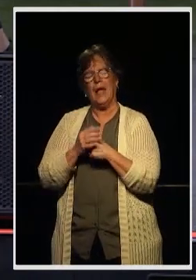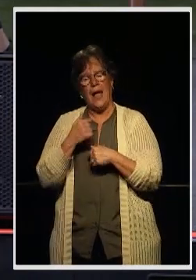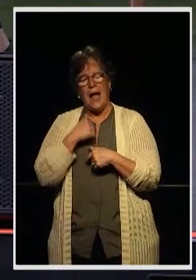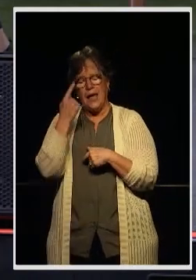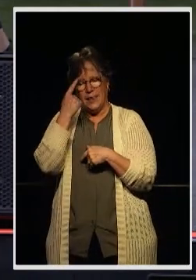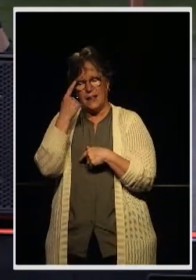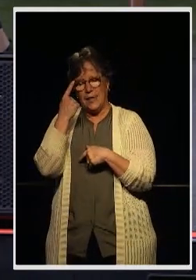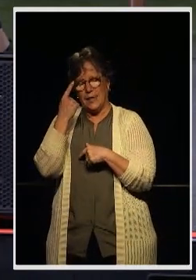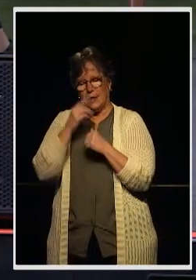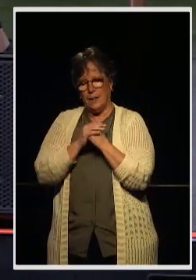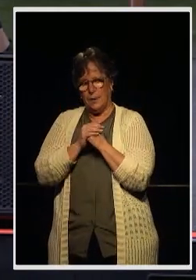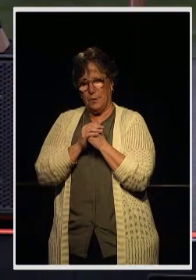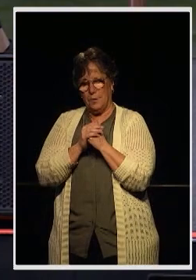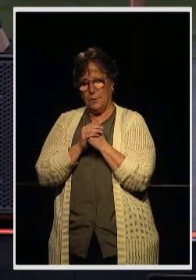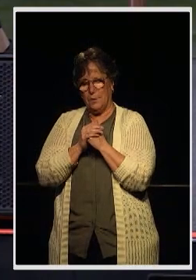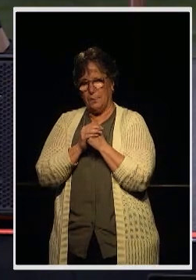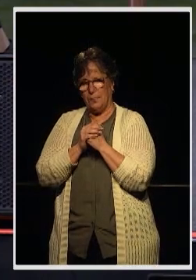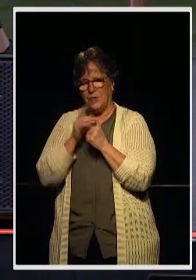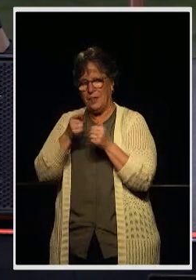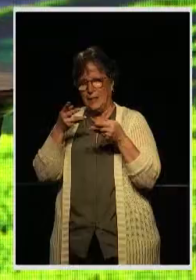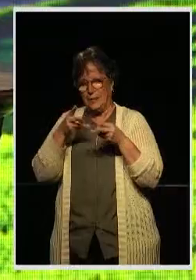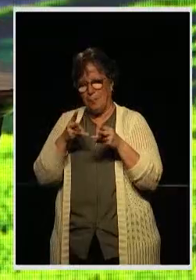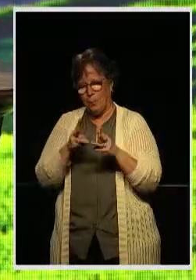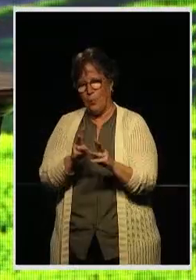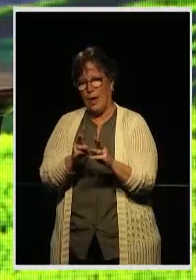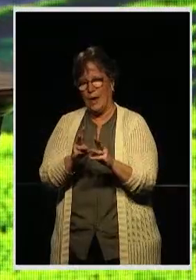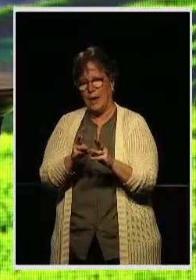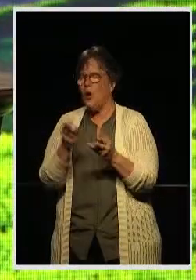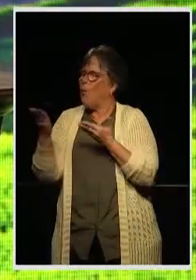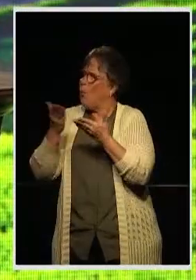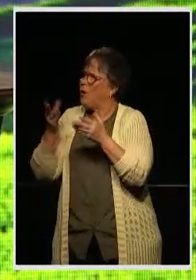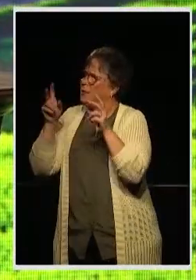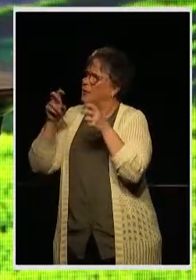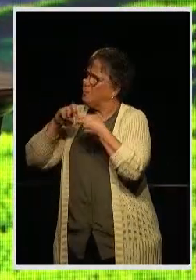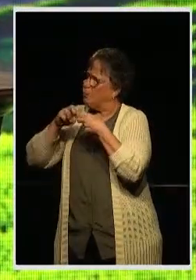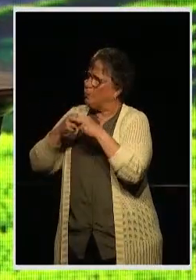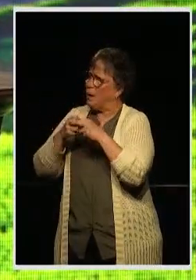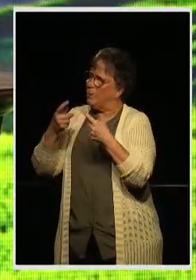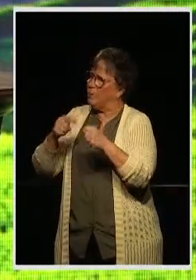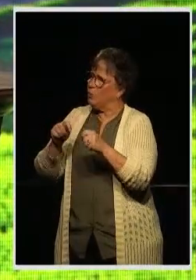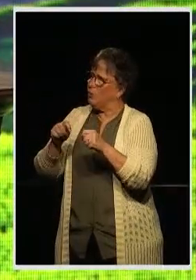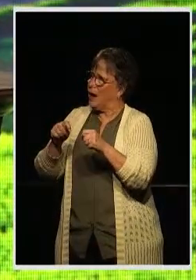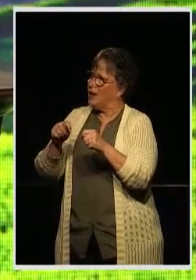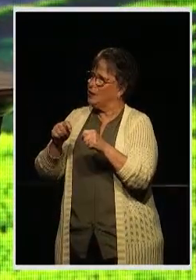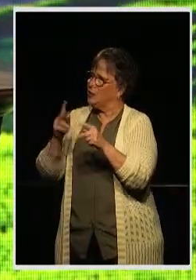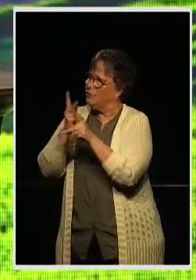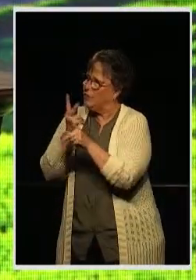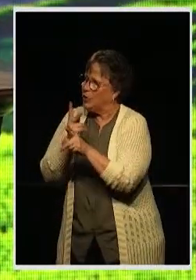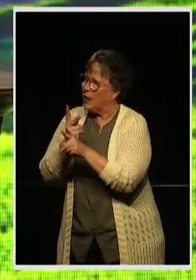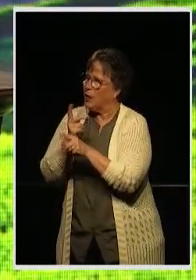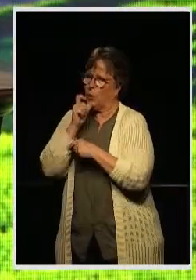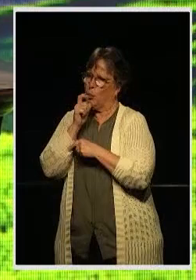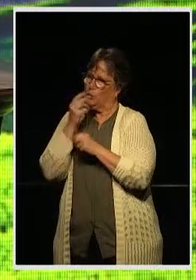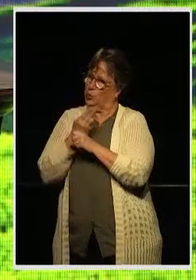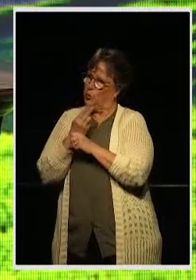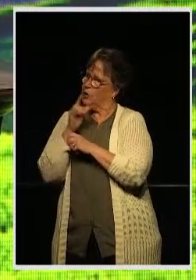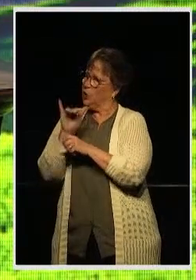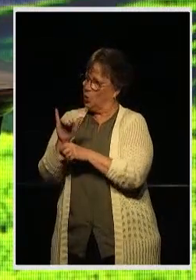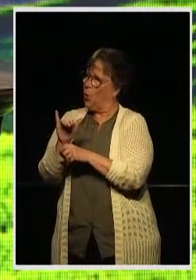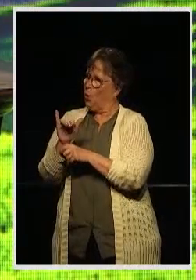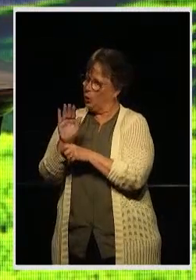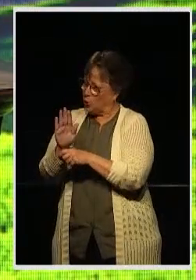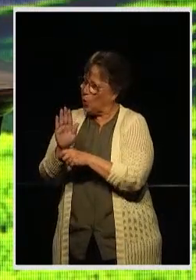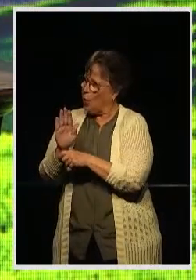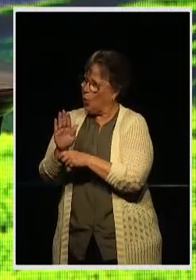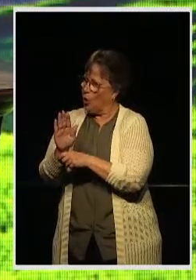think through this pathway of what is the problem you're trying to solve? Who's going to be using your product? What are